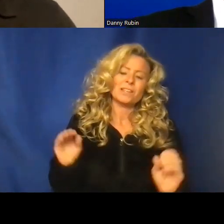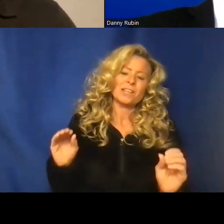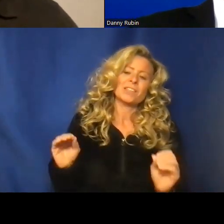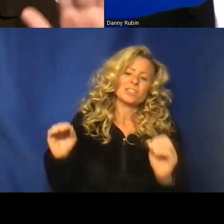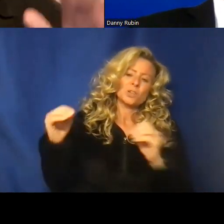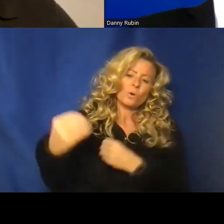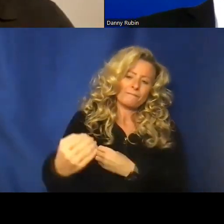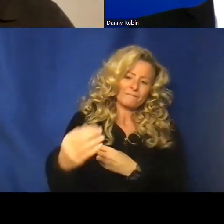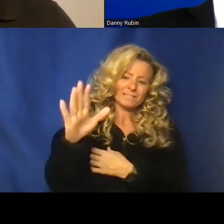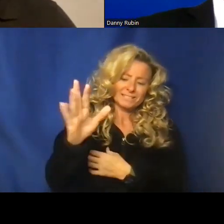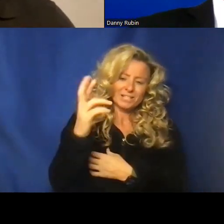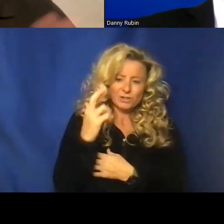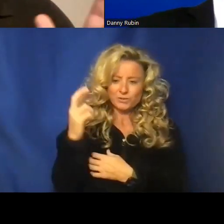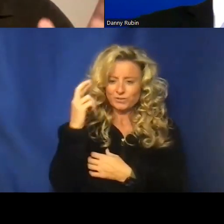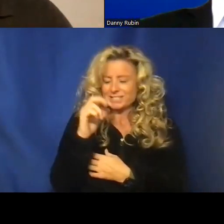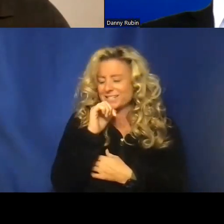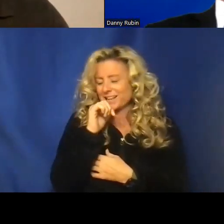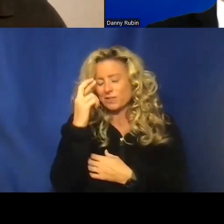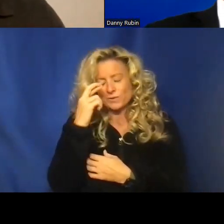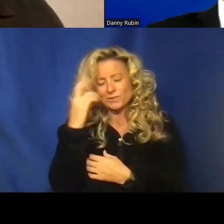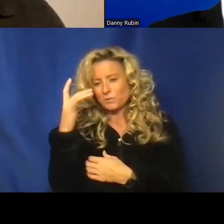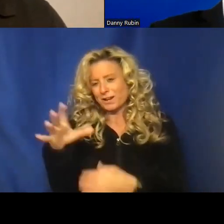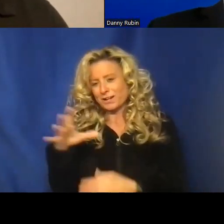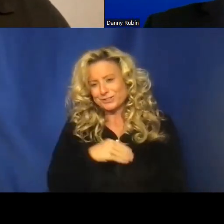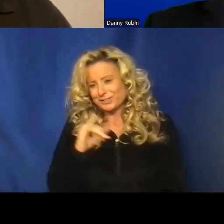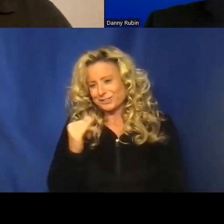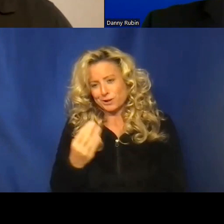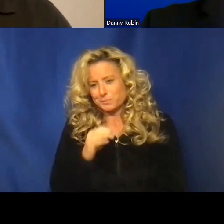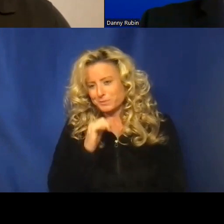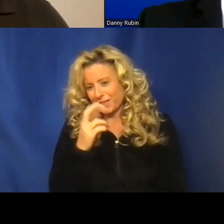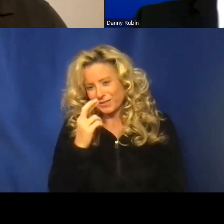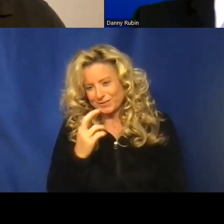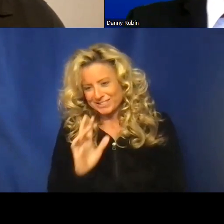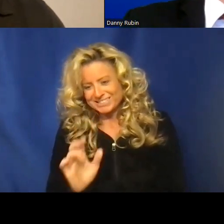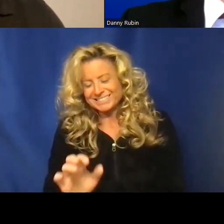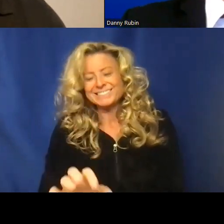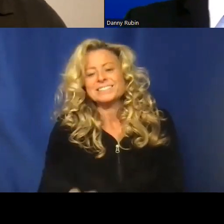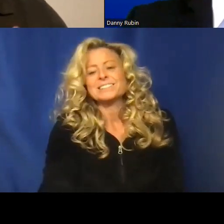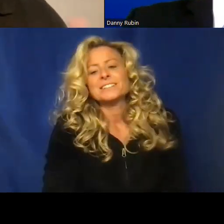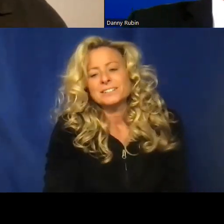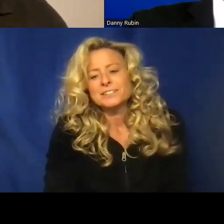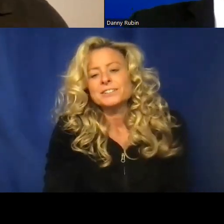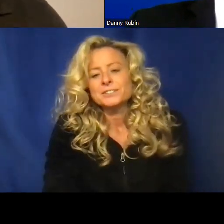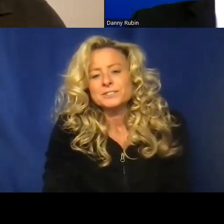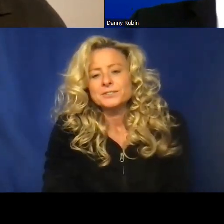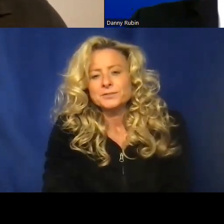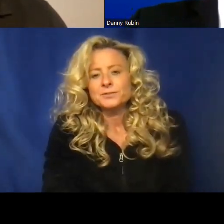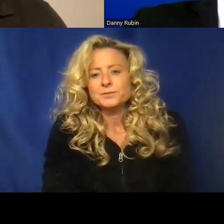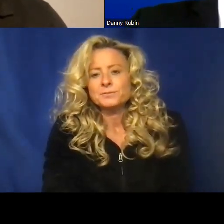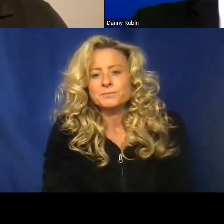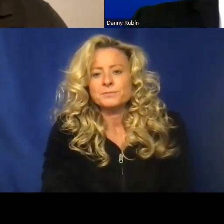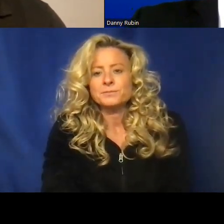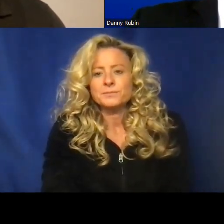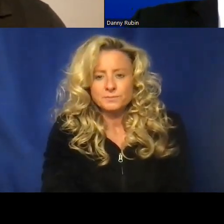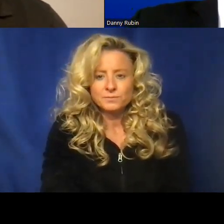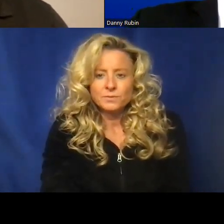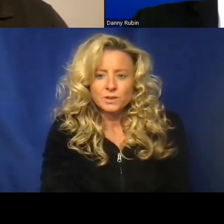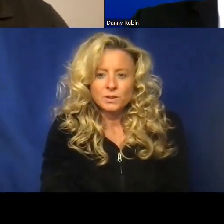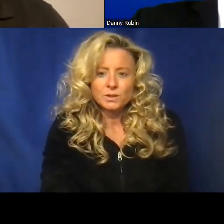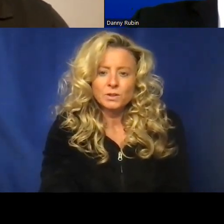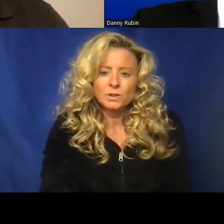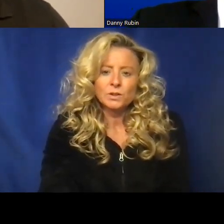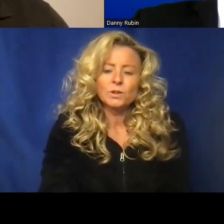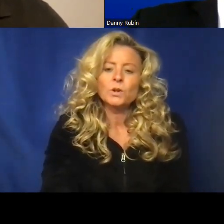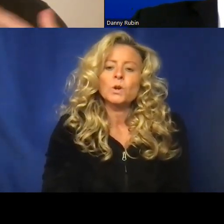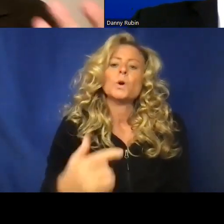and this was the reason I took the job, which I'm happy It really, about. yeah, I can vouch. At the office, because we're a sports company, and we want